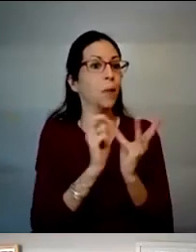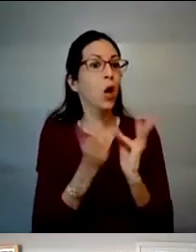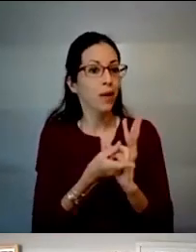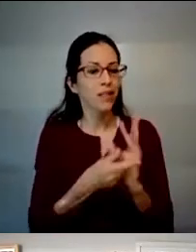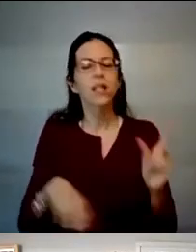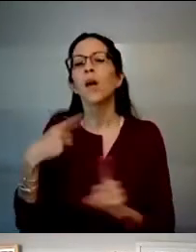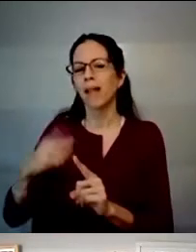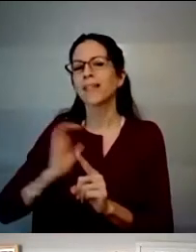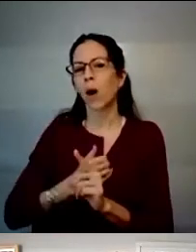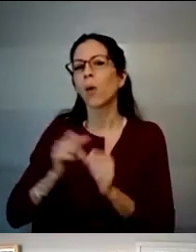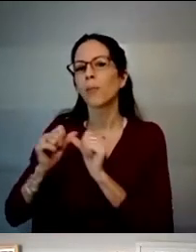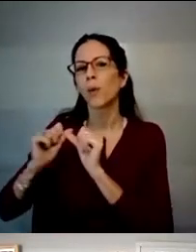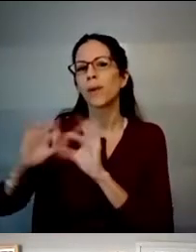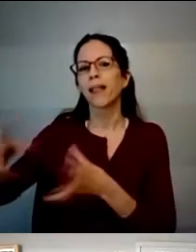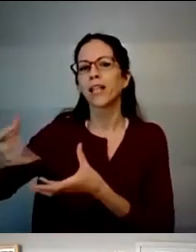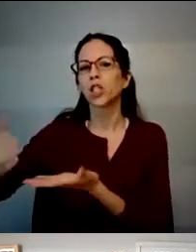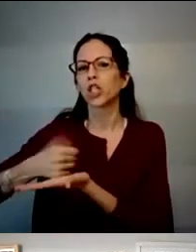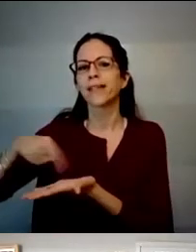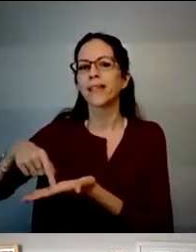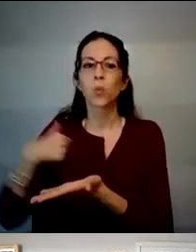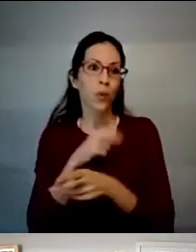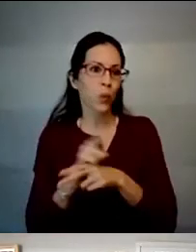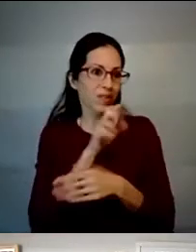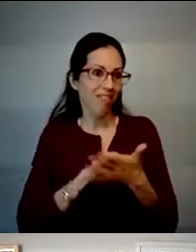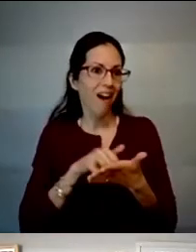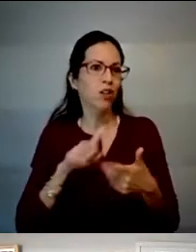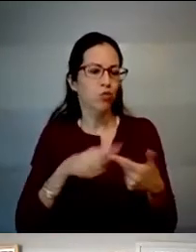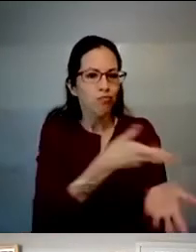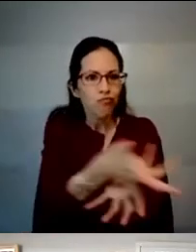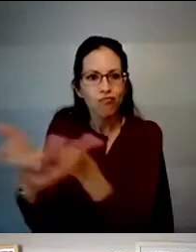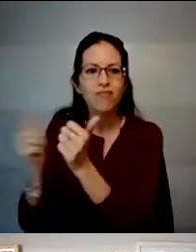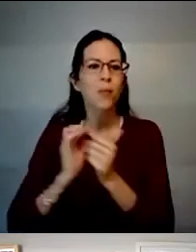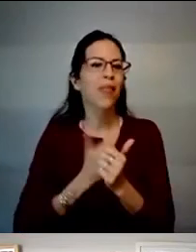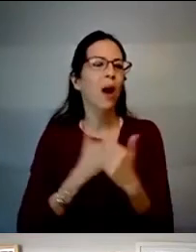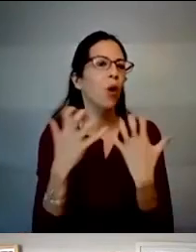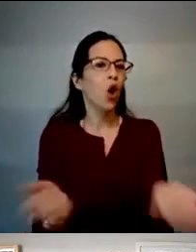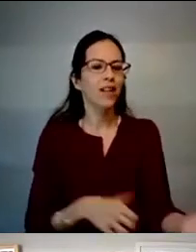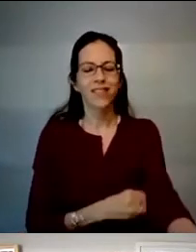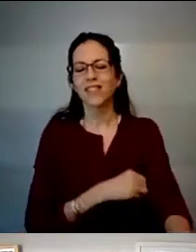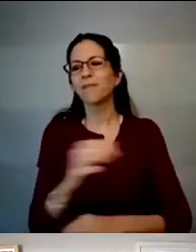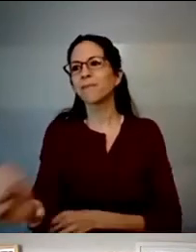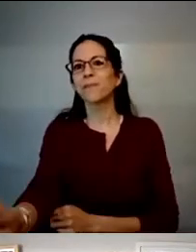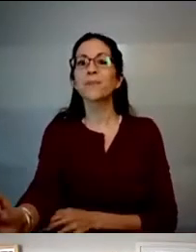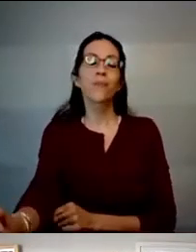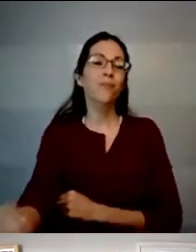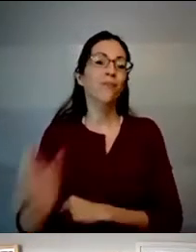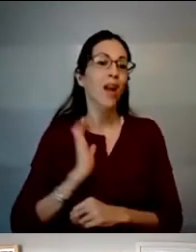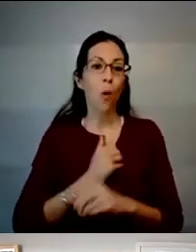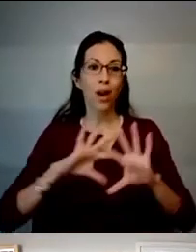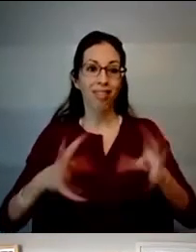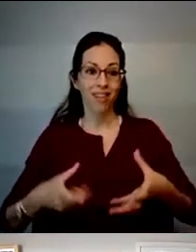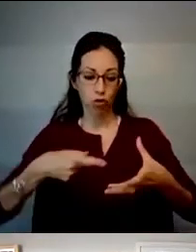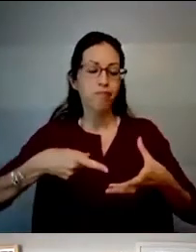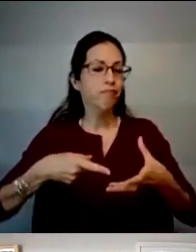collection that we use to engage audiences with. Our collection is around upwards of 15,000 works